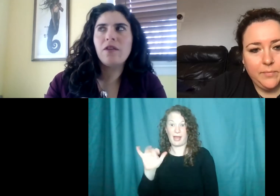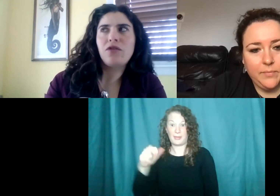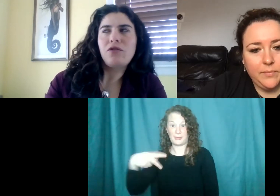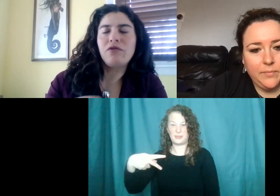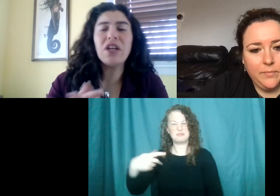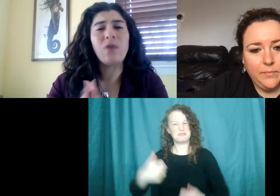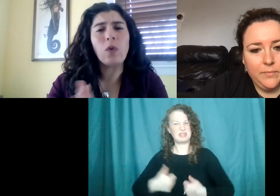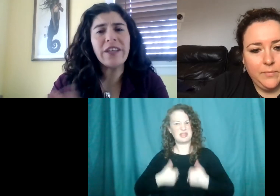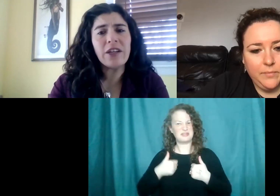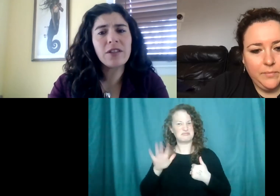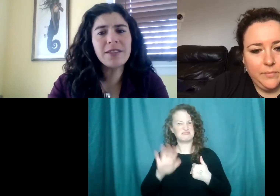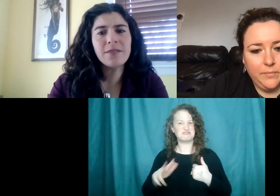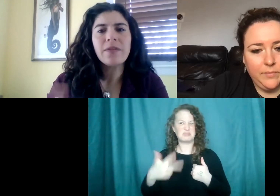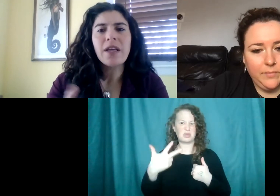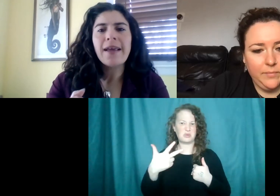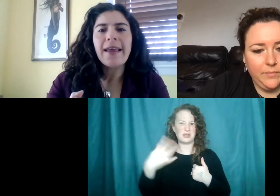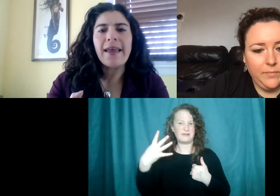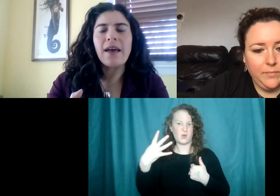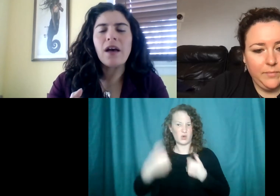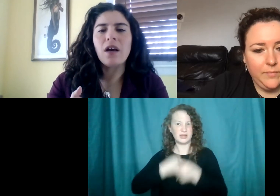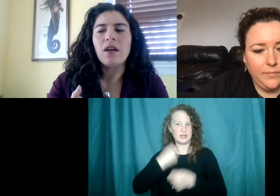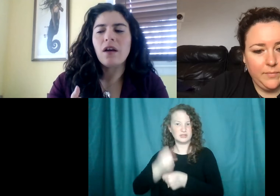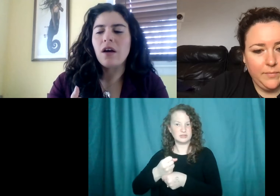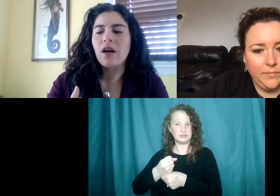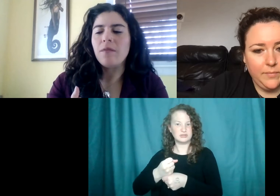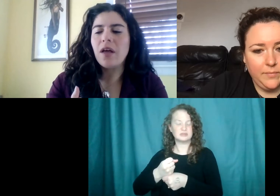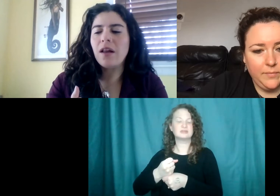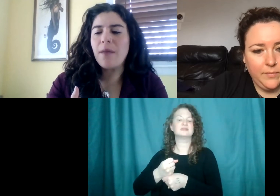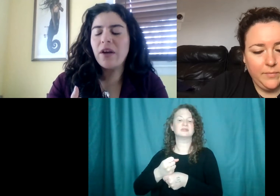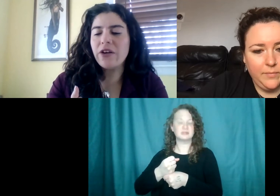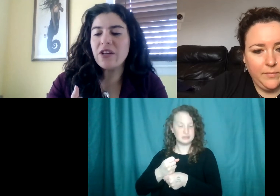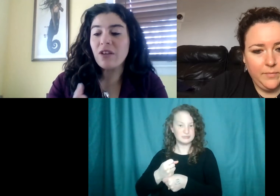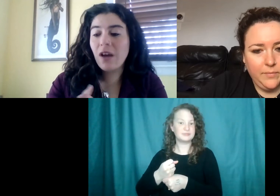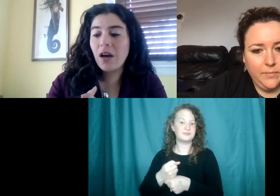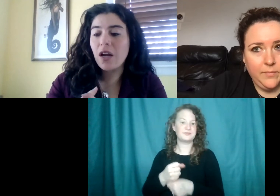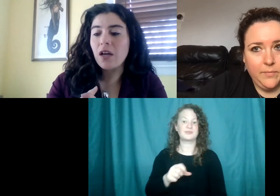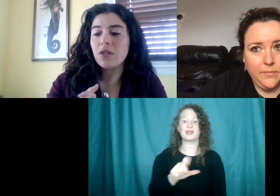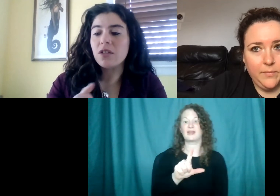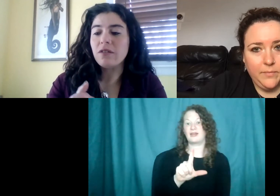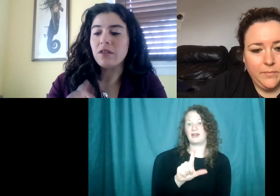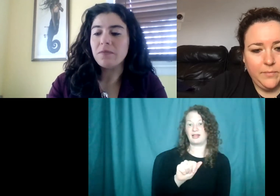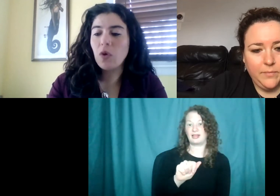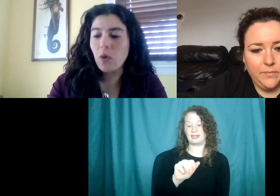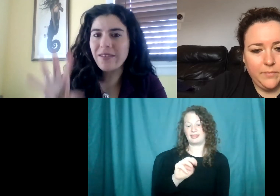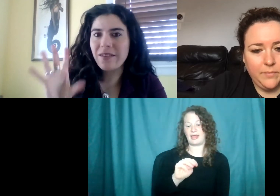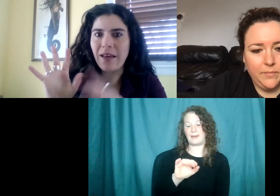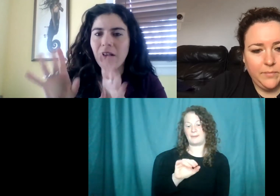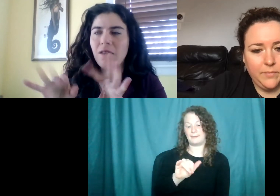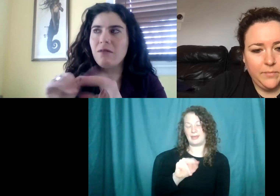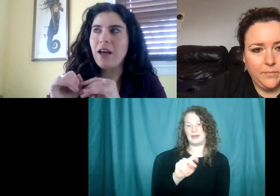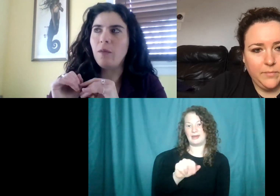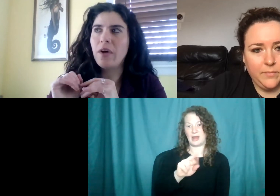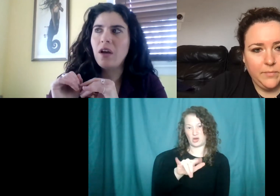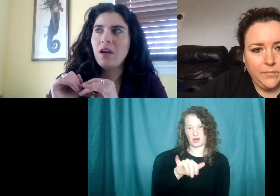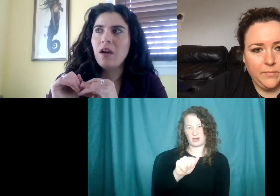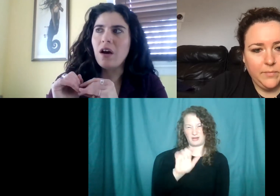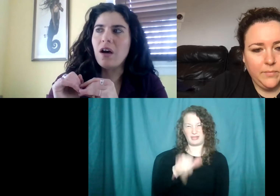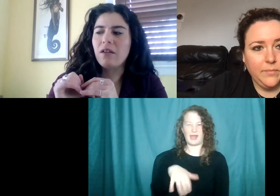for like 3 to 4 years. And Laminaria digitata, which is the horsetail